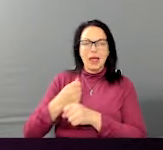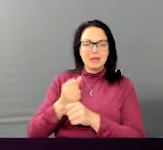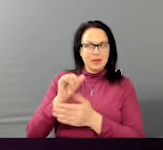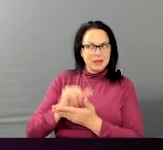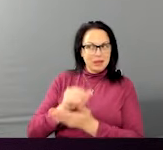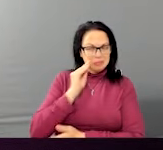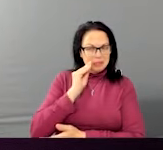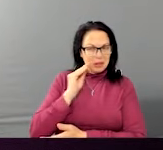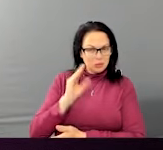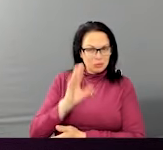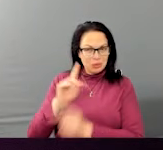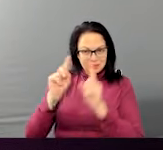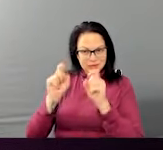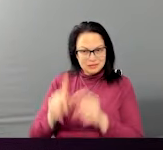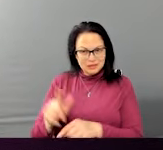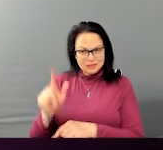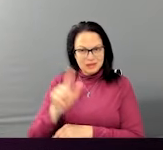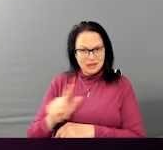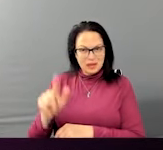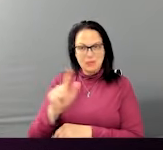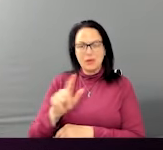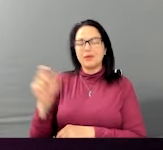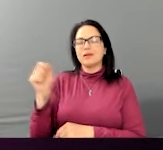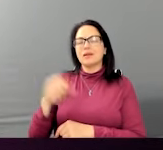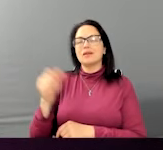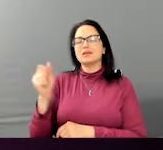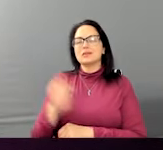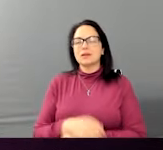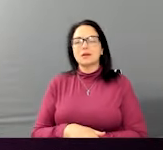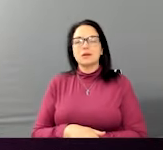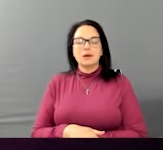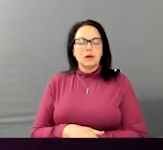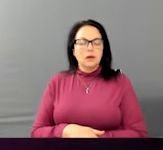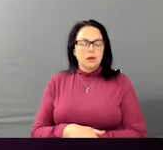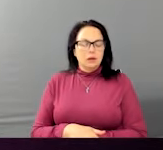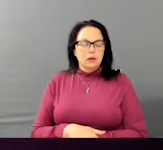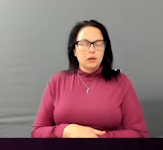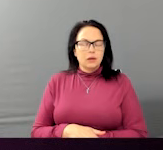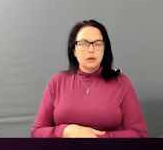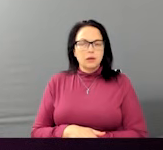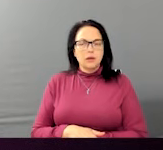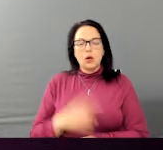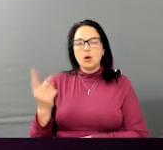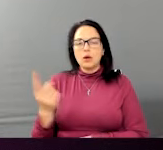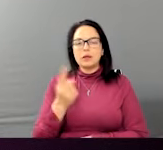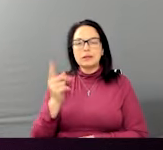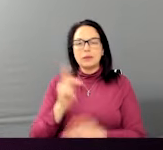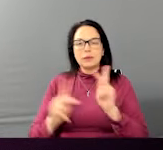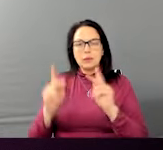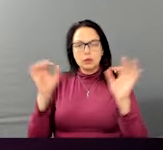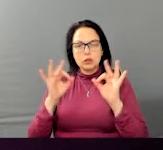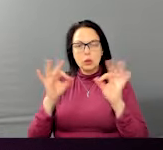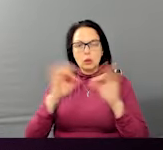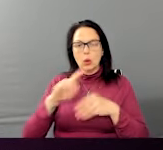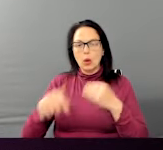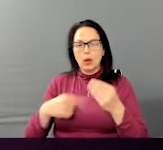Yes. Yeah. And oh, by the way, something that people don't know about testing library is there's actually a testing library for Cypress